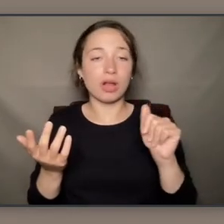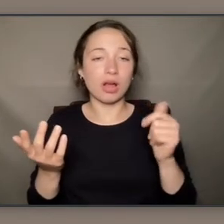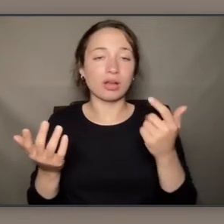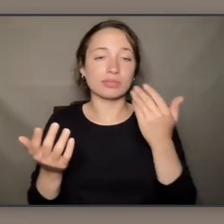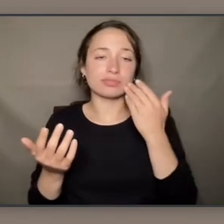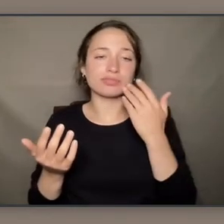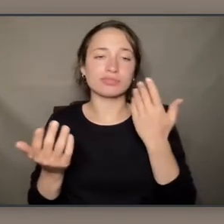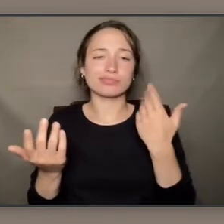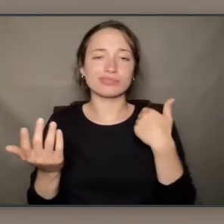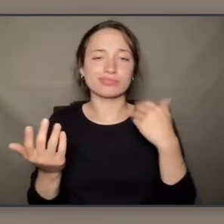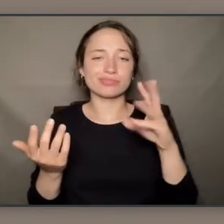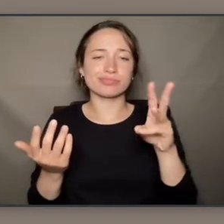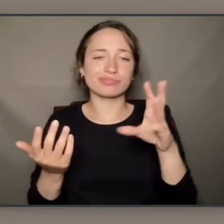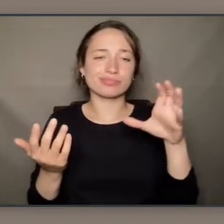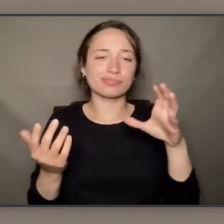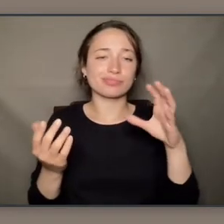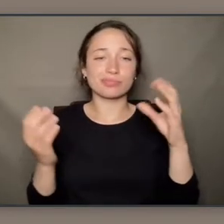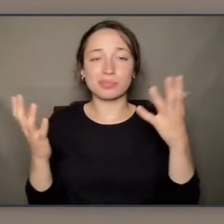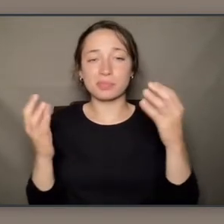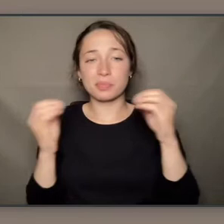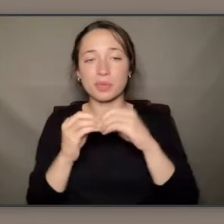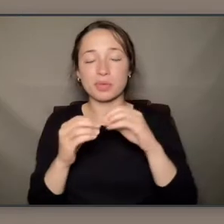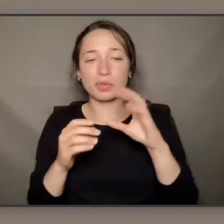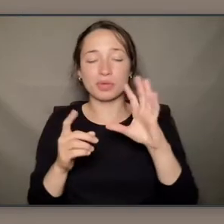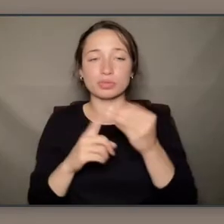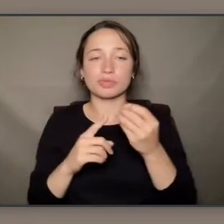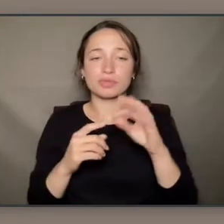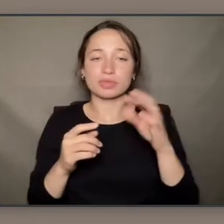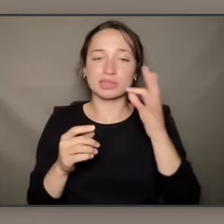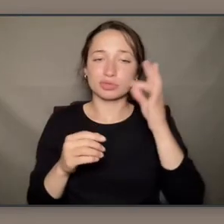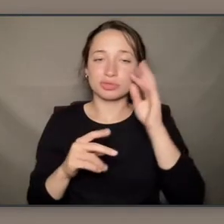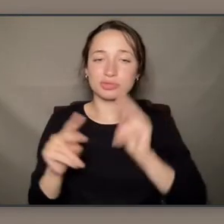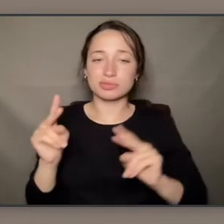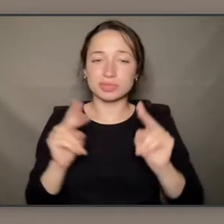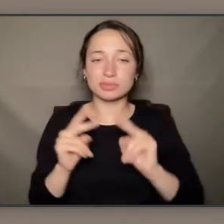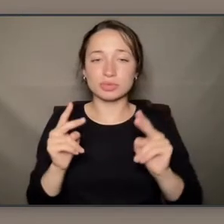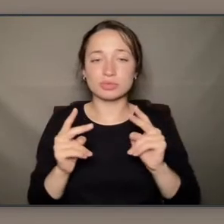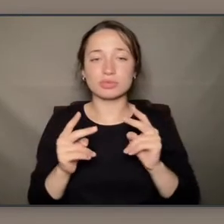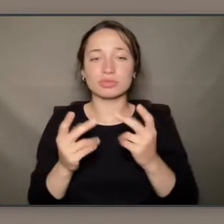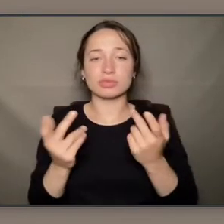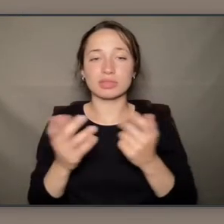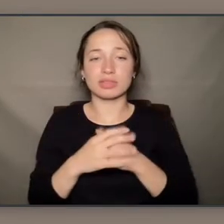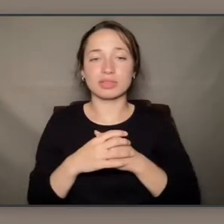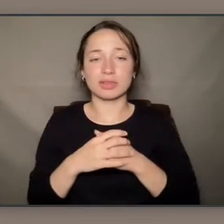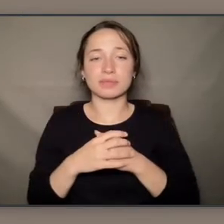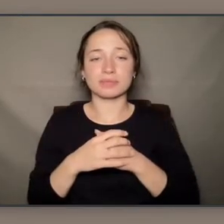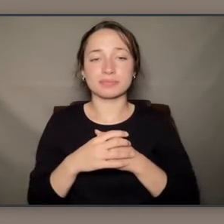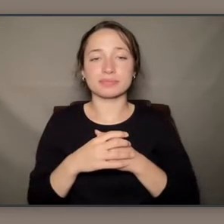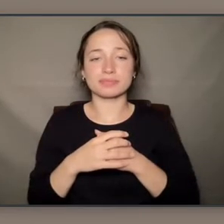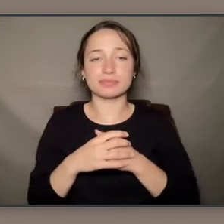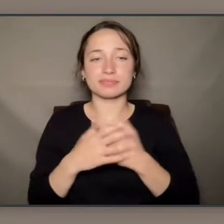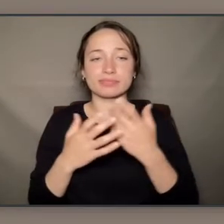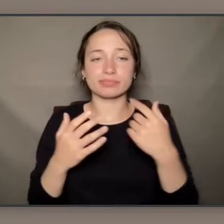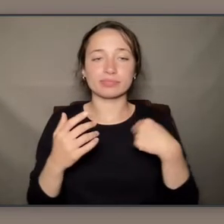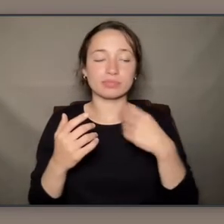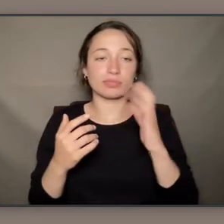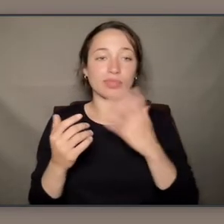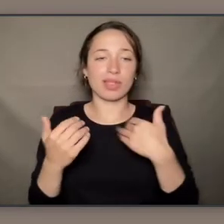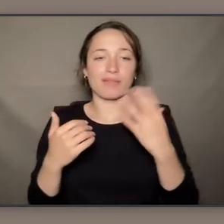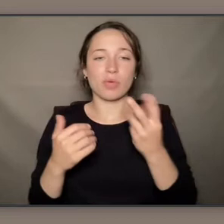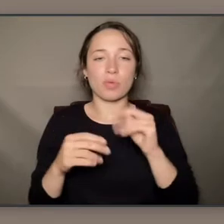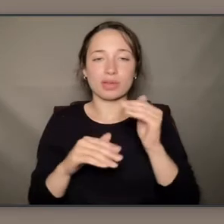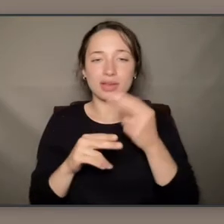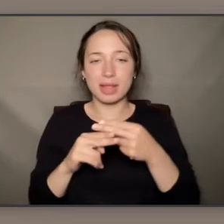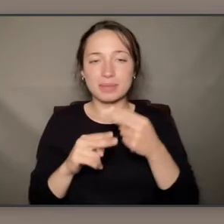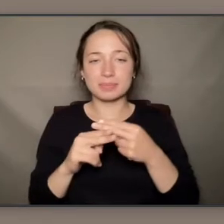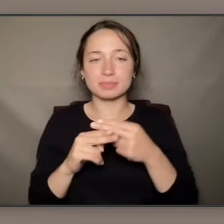or, there's 600 or more cultures of indigenous people, and we each have our own names